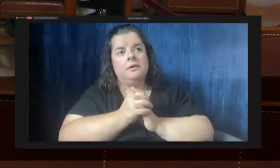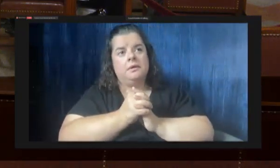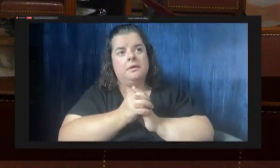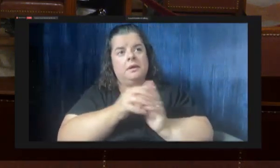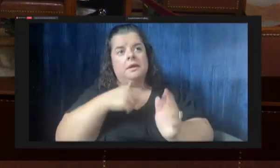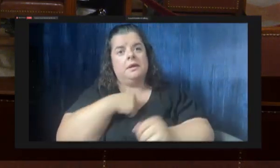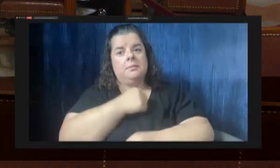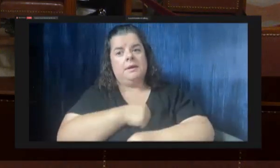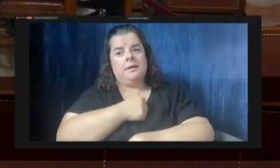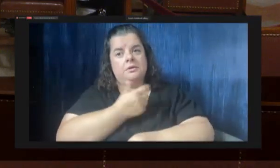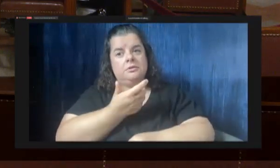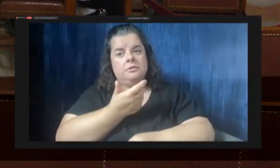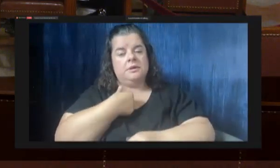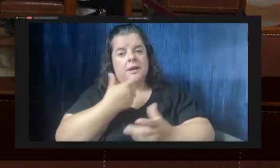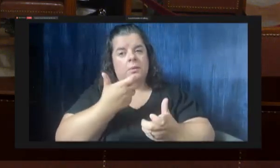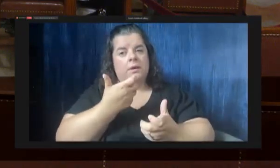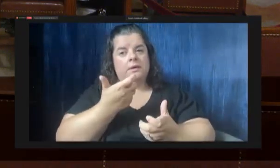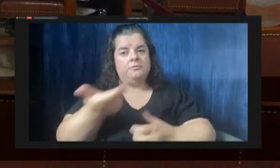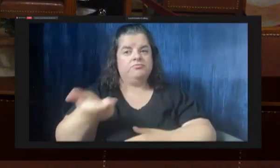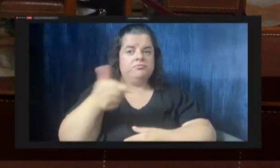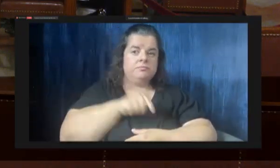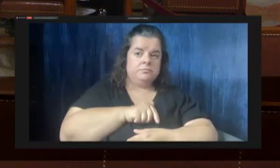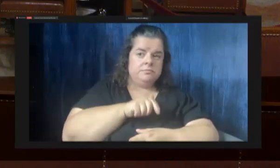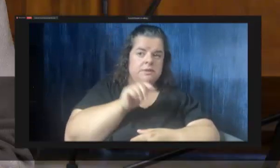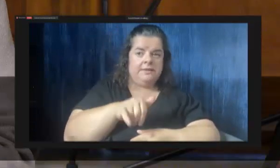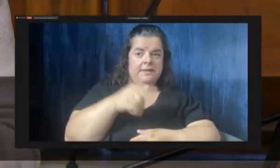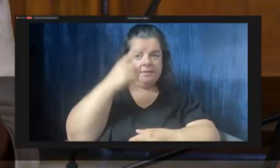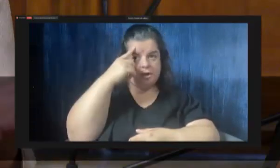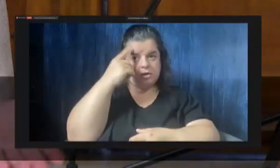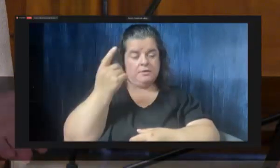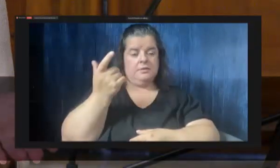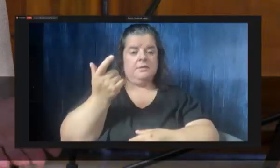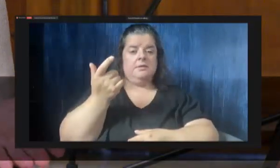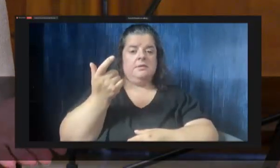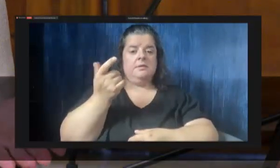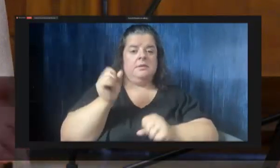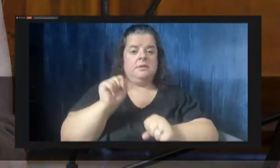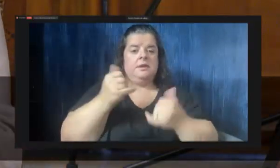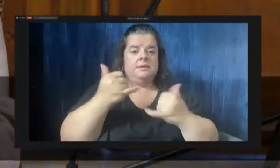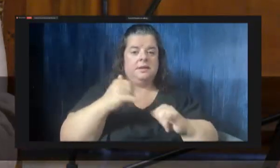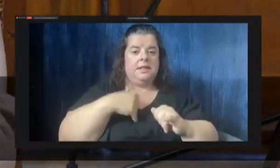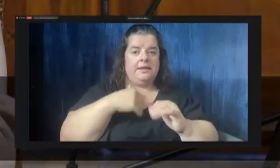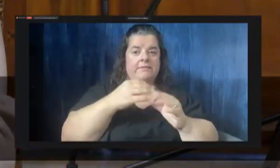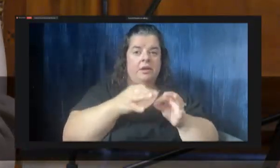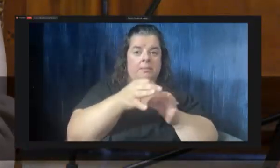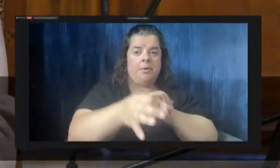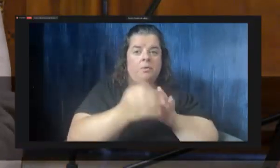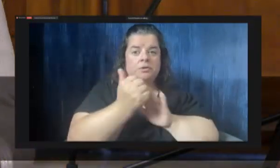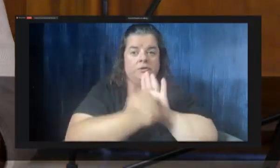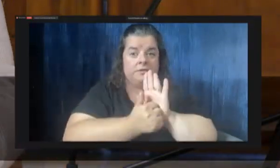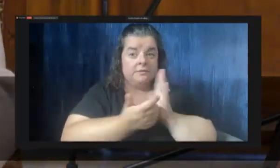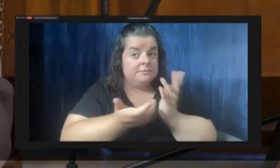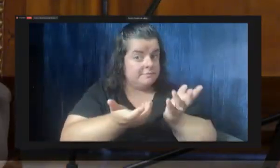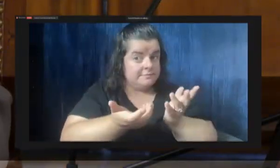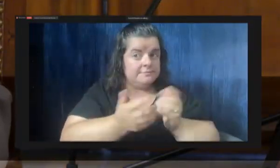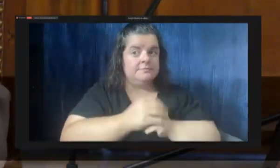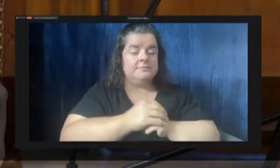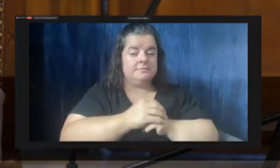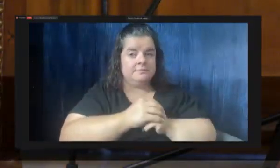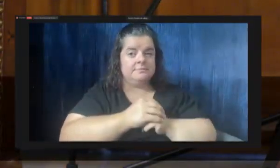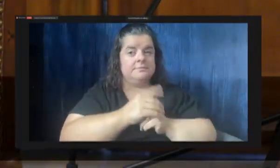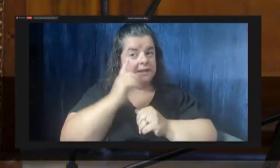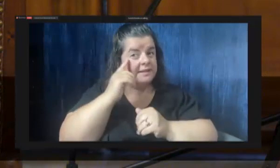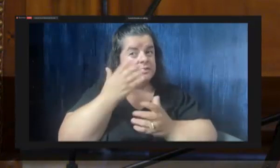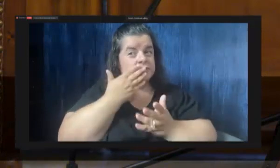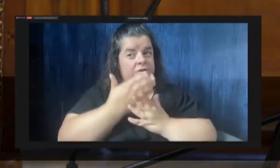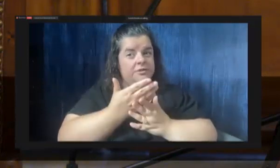I'd like to pick up on that thread because we can still have a post agenda, and so maybe that seems would like be it happens right.